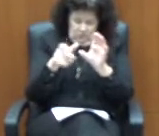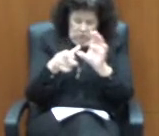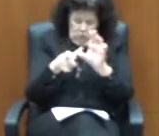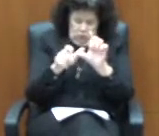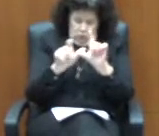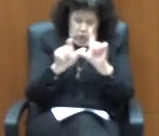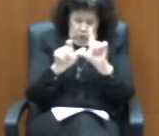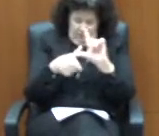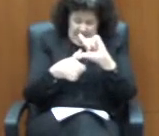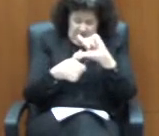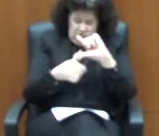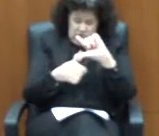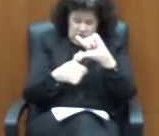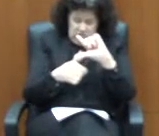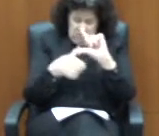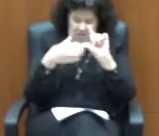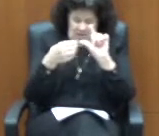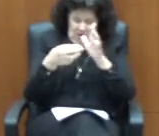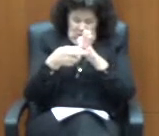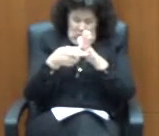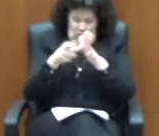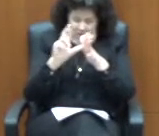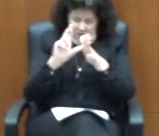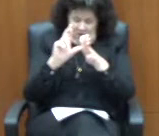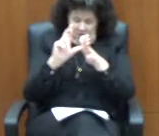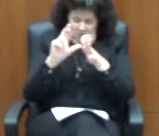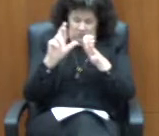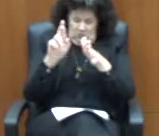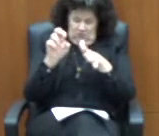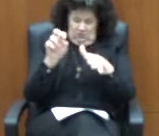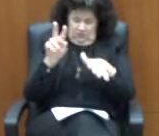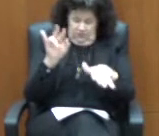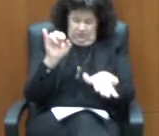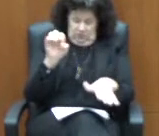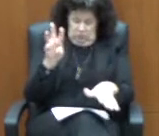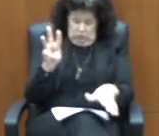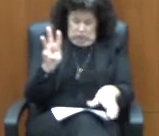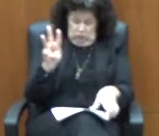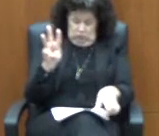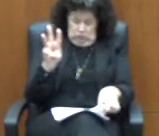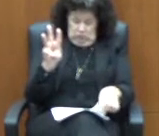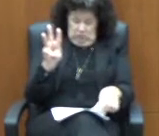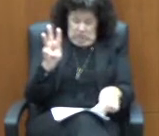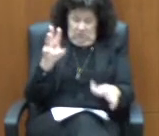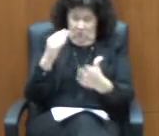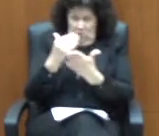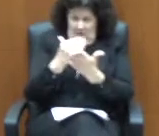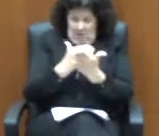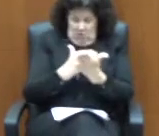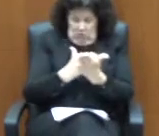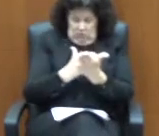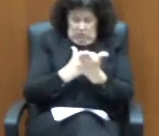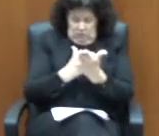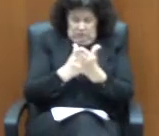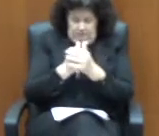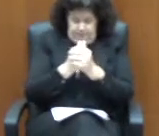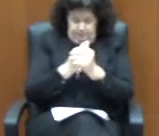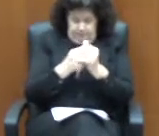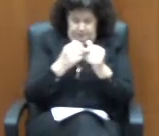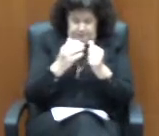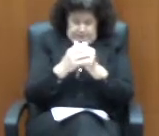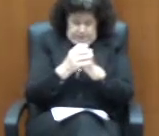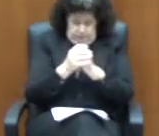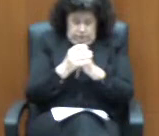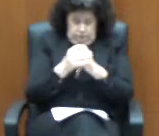The recommendations are to approve the report and authorize the executive directors to submit the report, including the results of